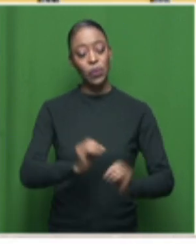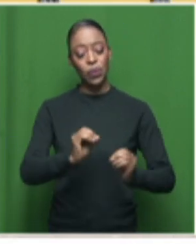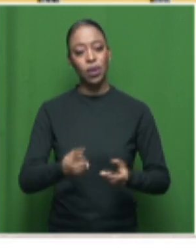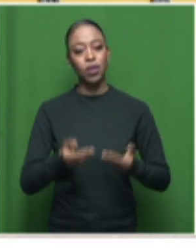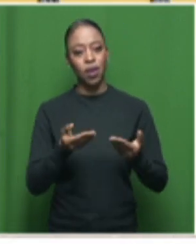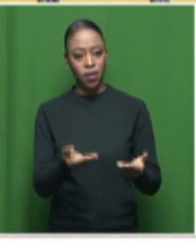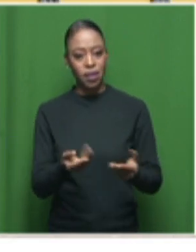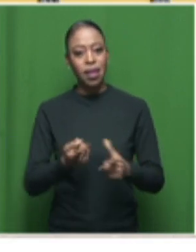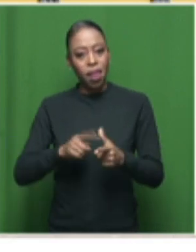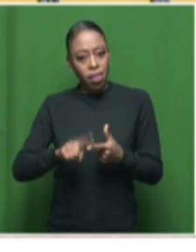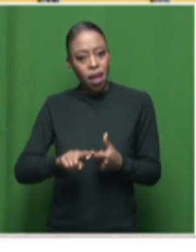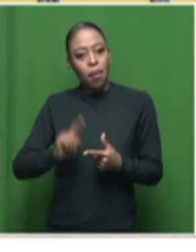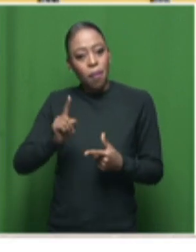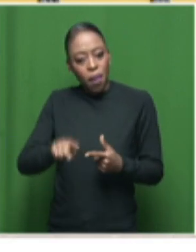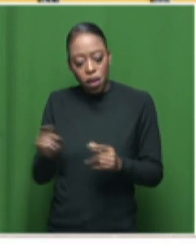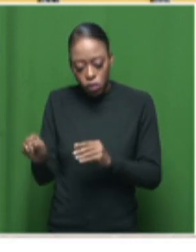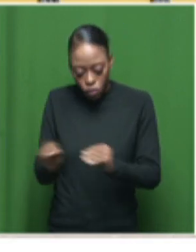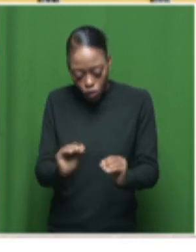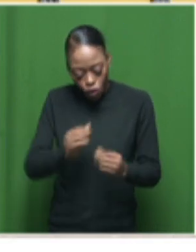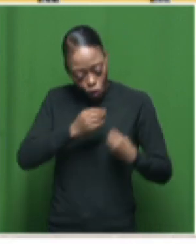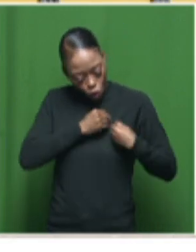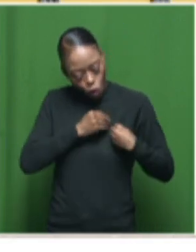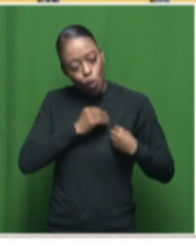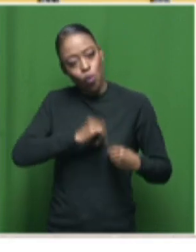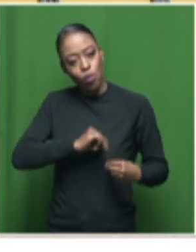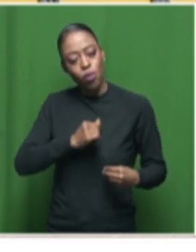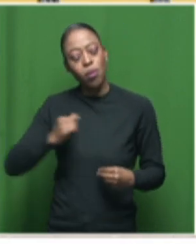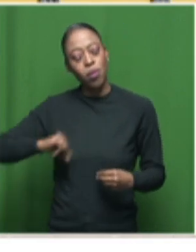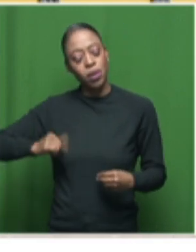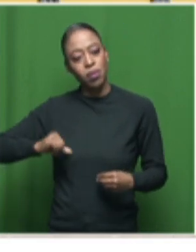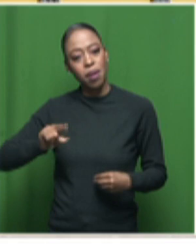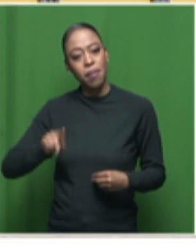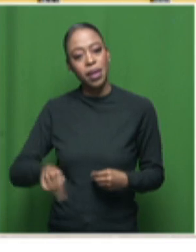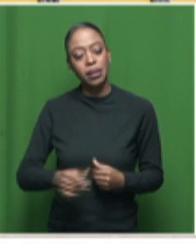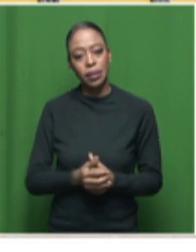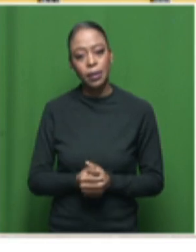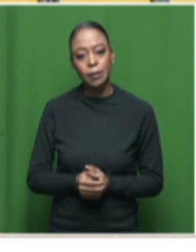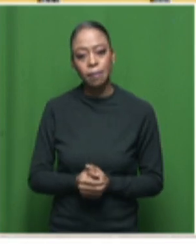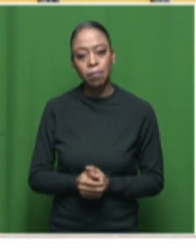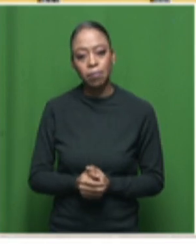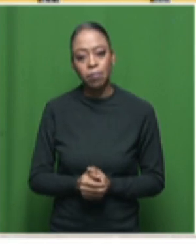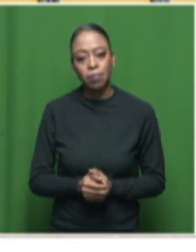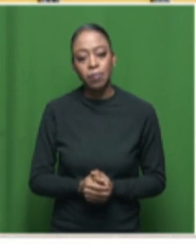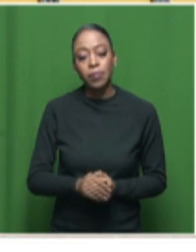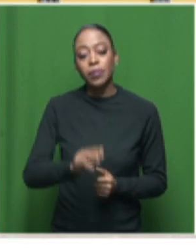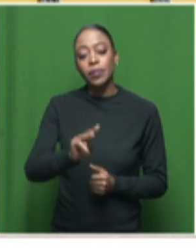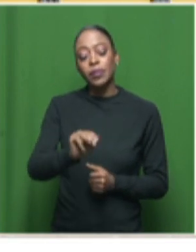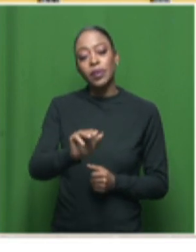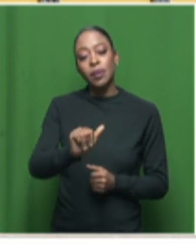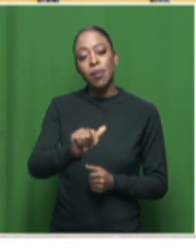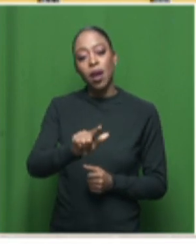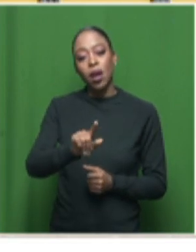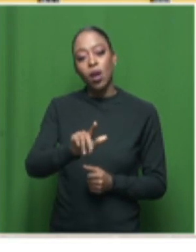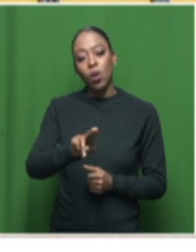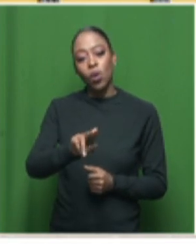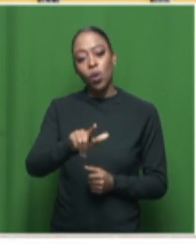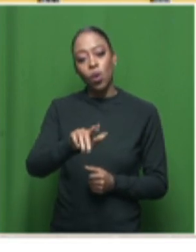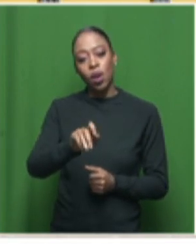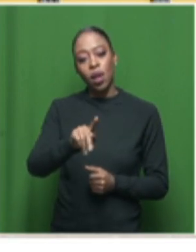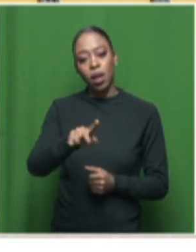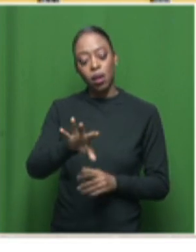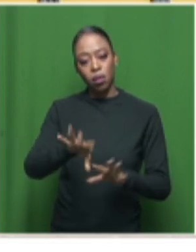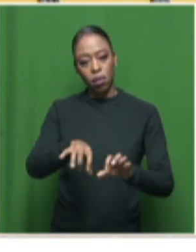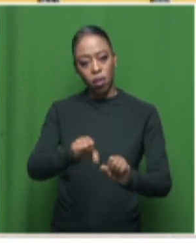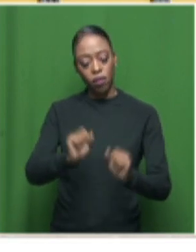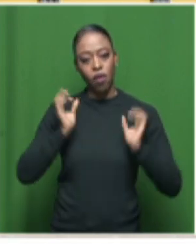to them and they needed to be moved into their own municipality. So Maluleke took over as mayor of the